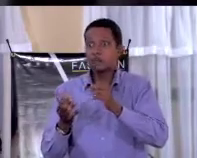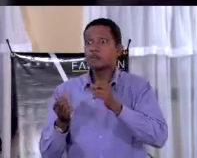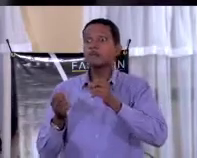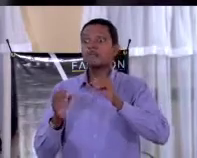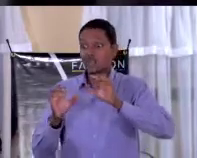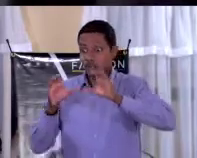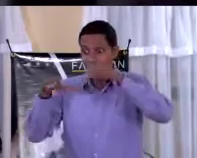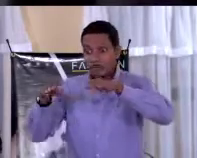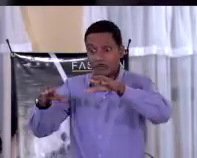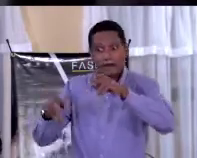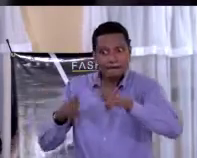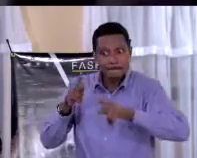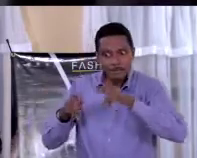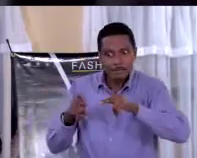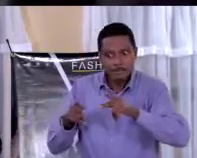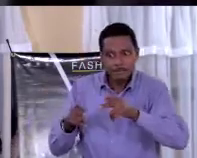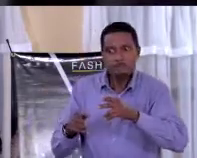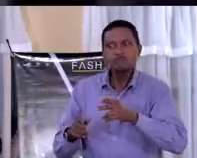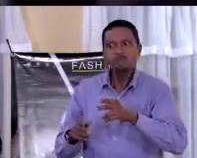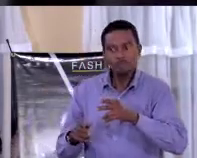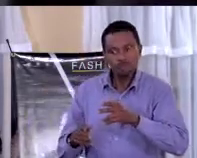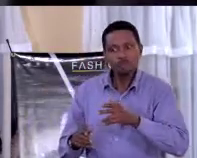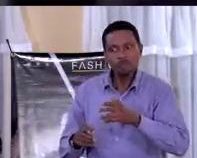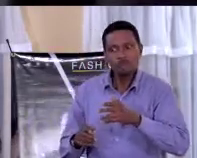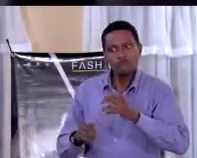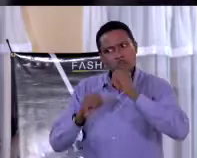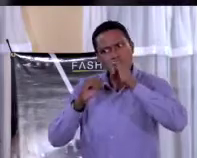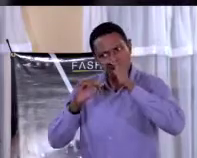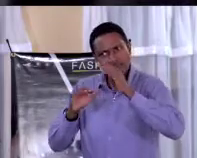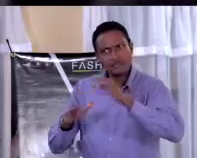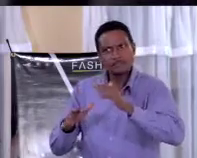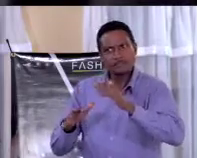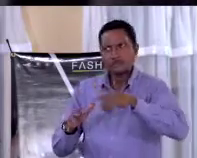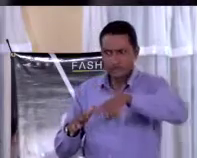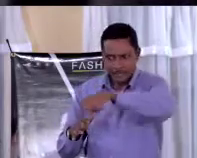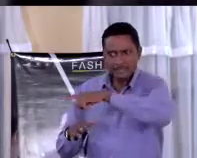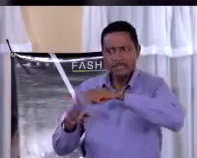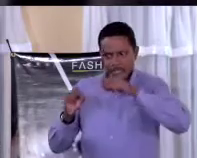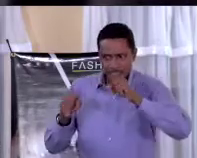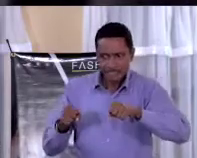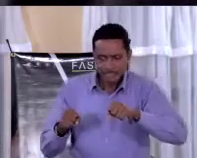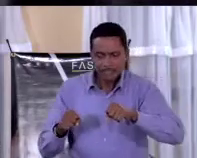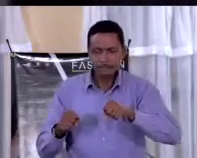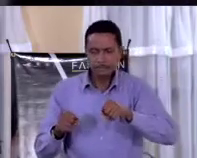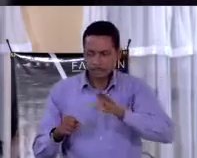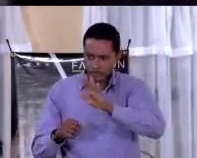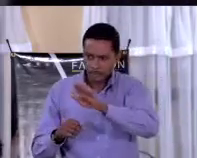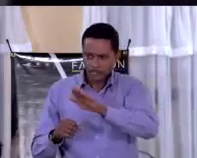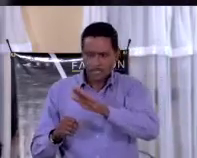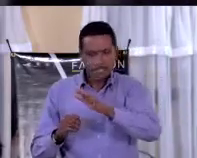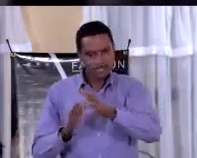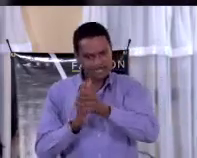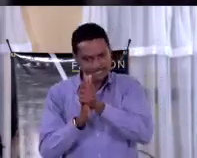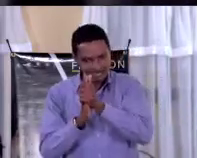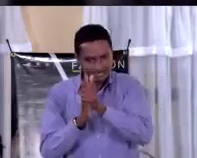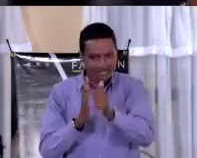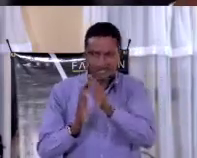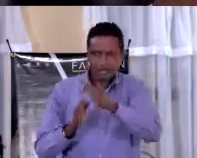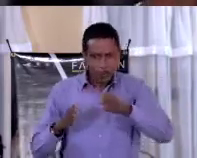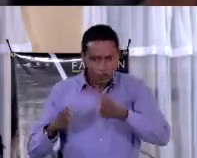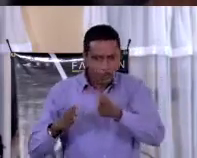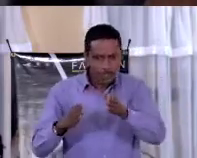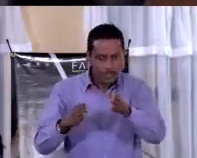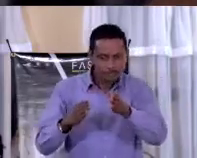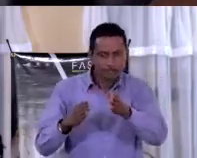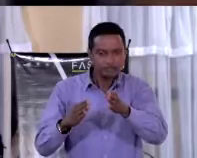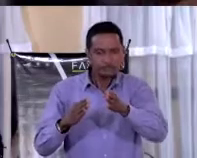And Caribbean people are very, very blessed with the ability to forge their way. They don't have to